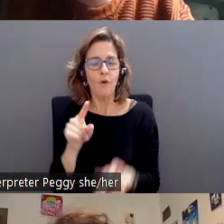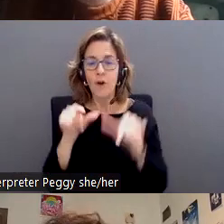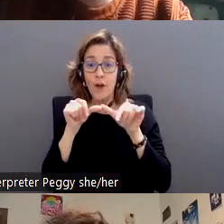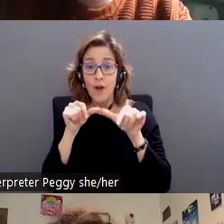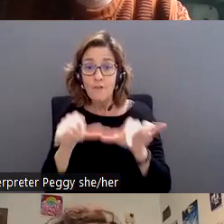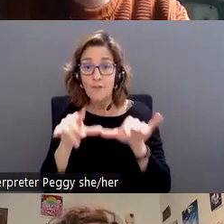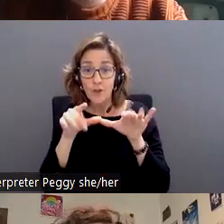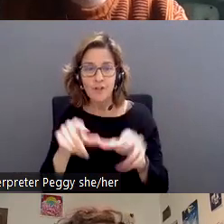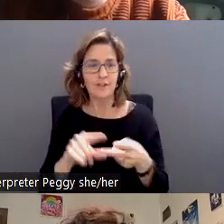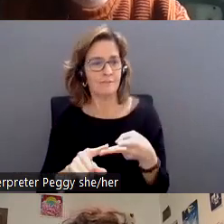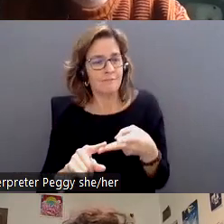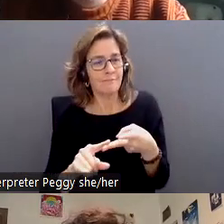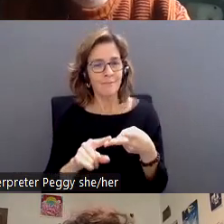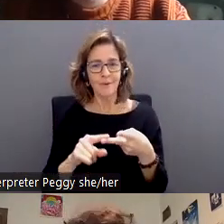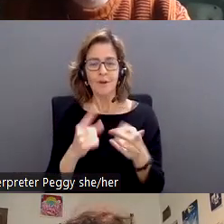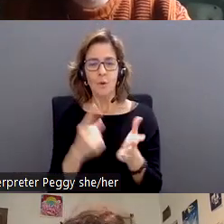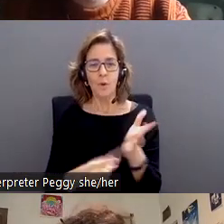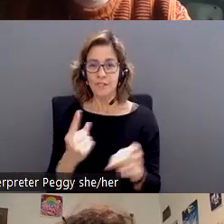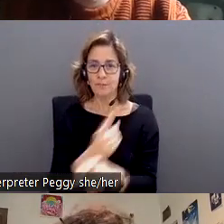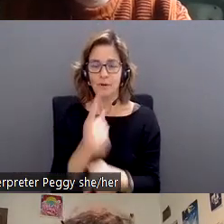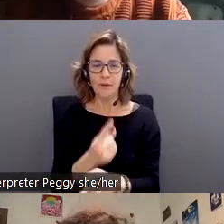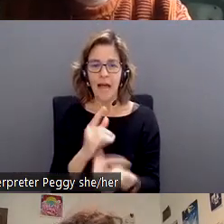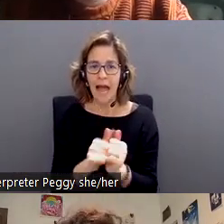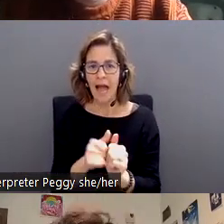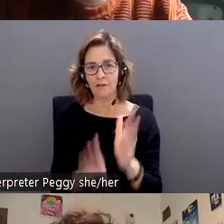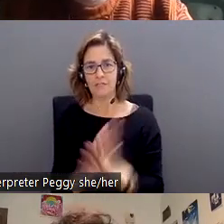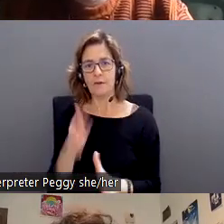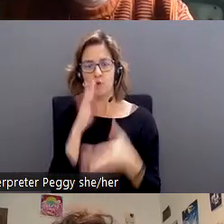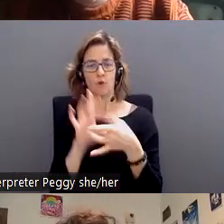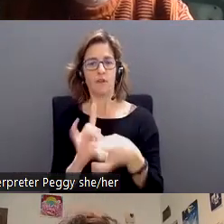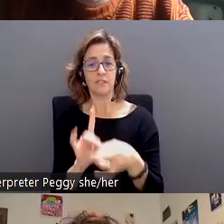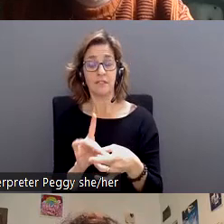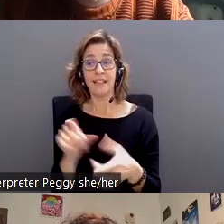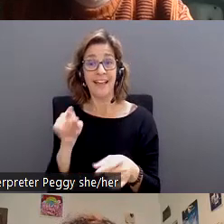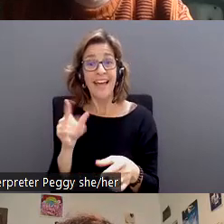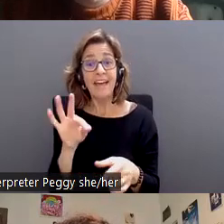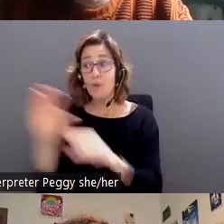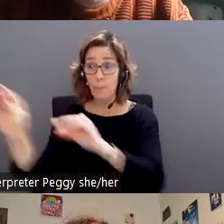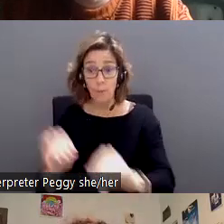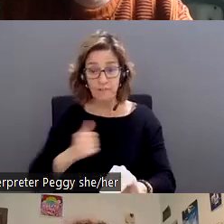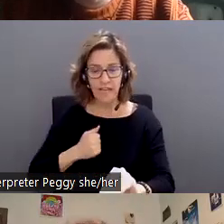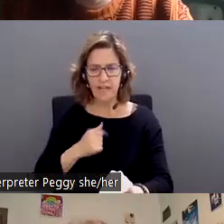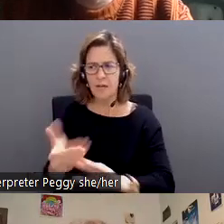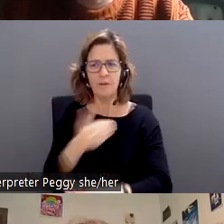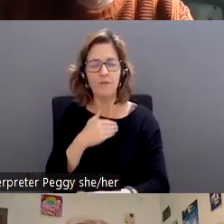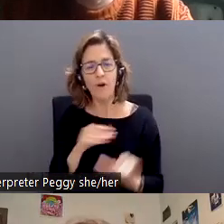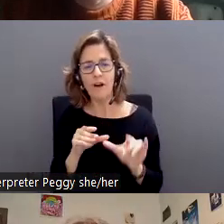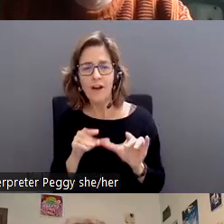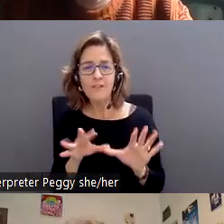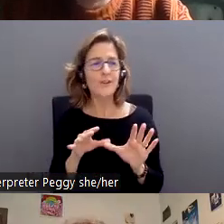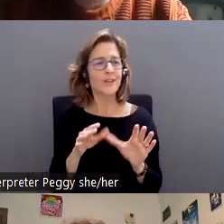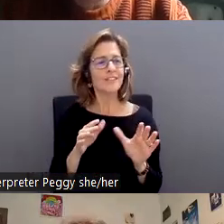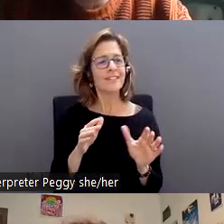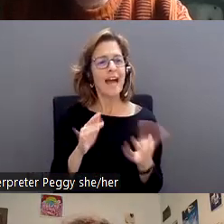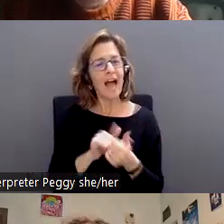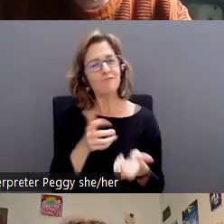to actually flirt with someone who they're attracted to for a multitude of reasons. And so we talk about what that can look like, what healthy touch looks